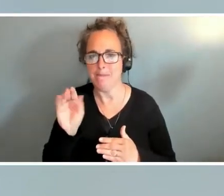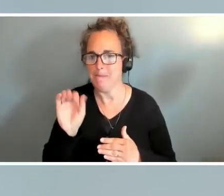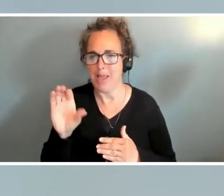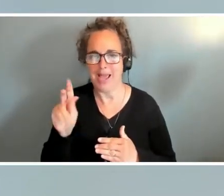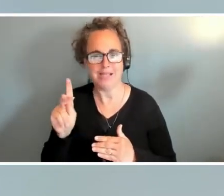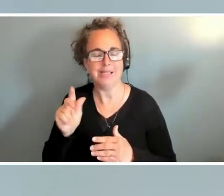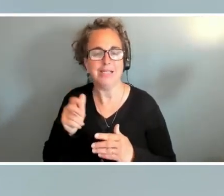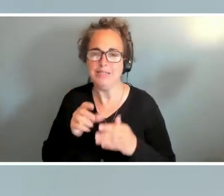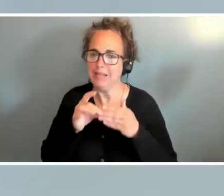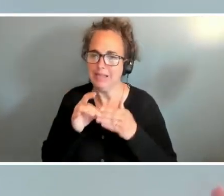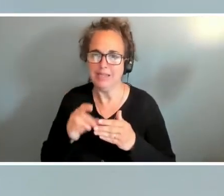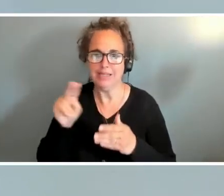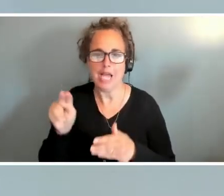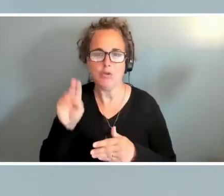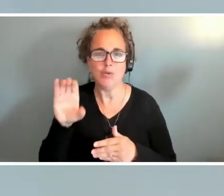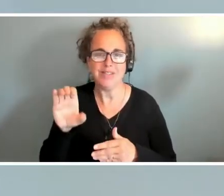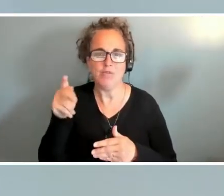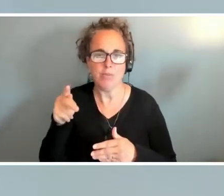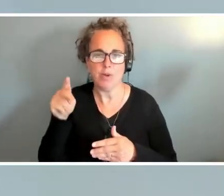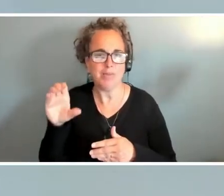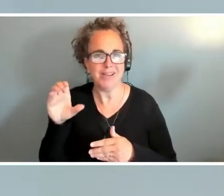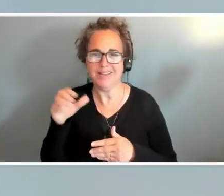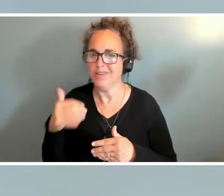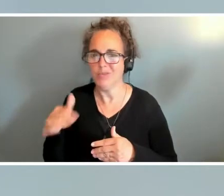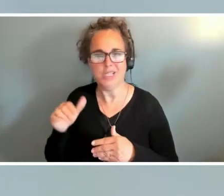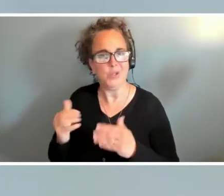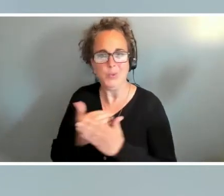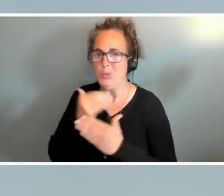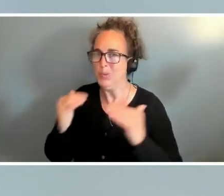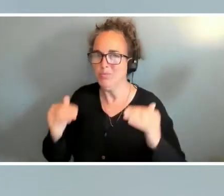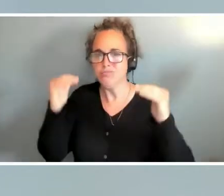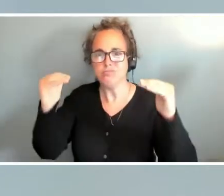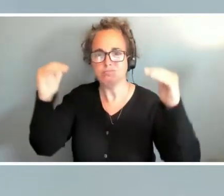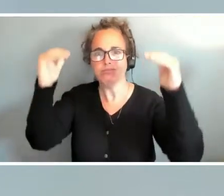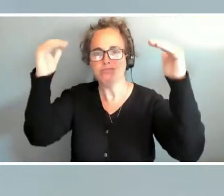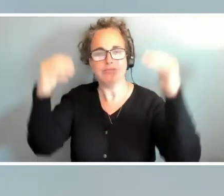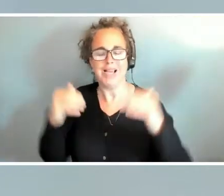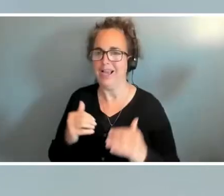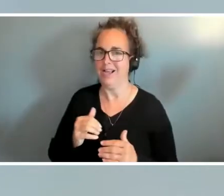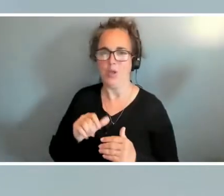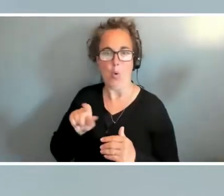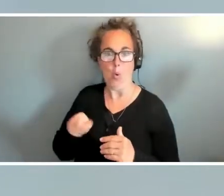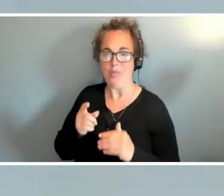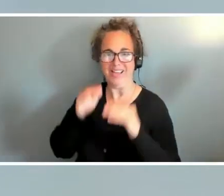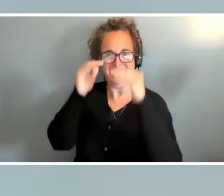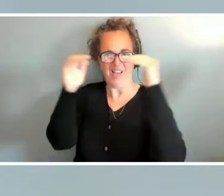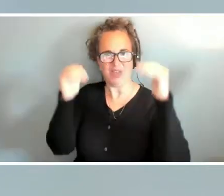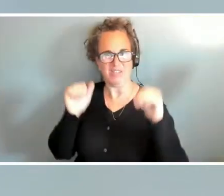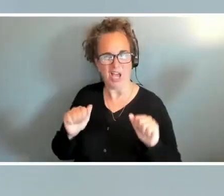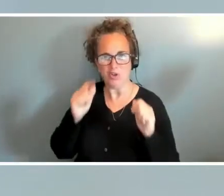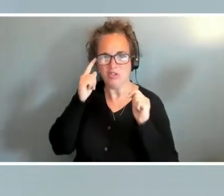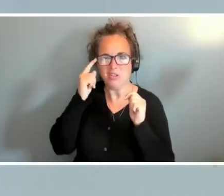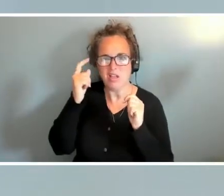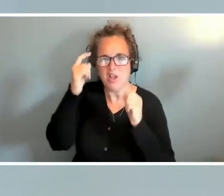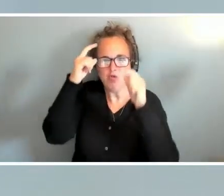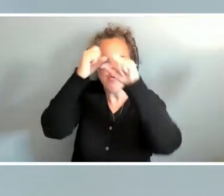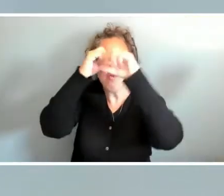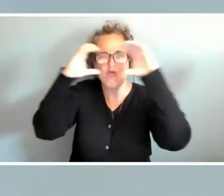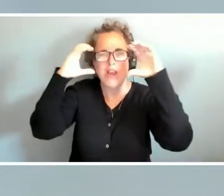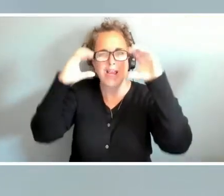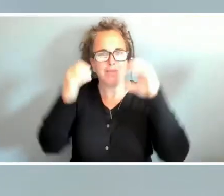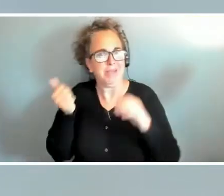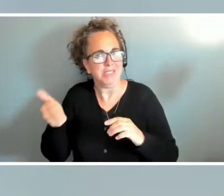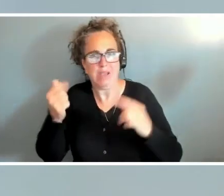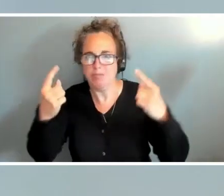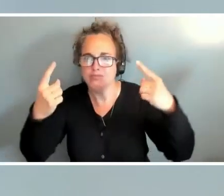for Primary Care and taking it to levels that I could only have dreamed of when I was there, with all of the